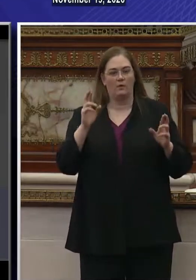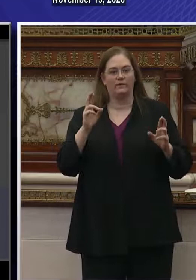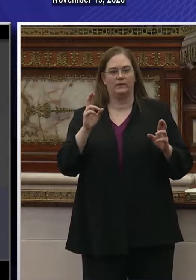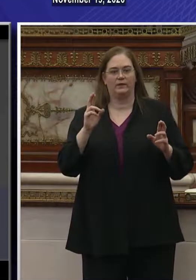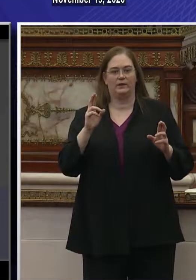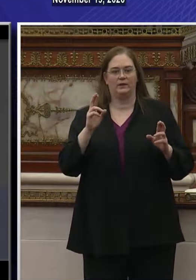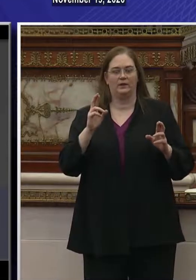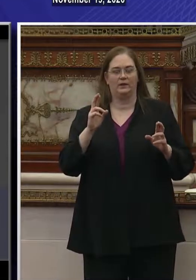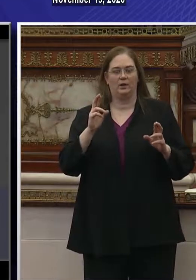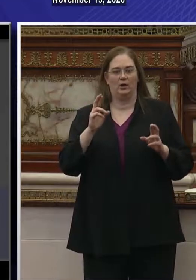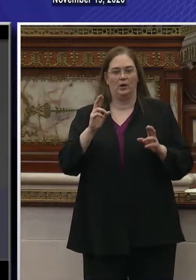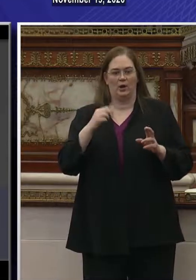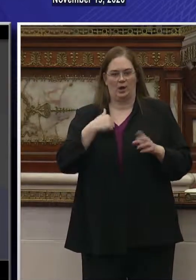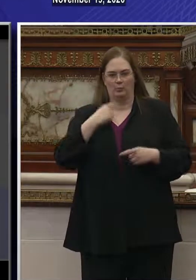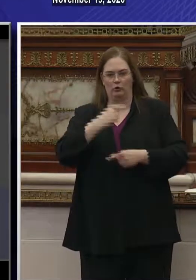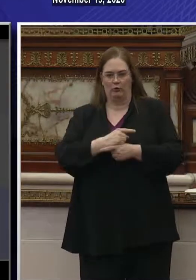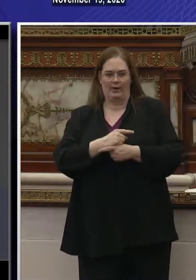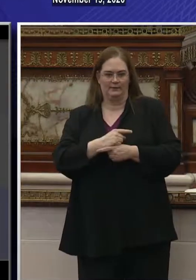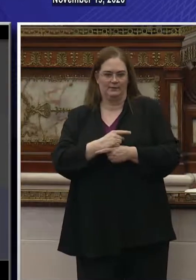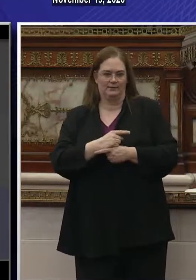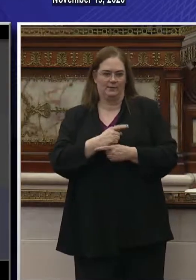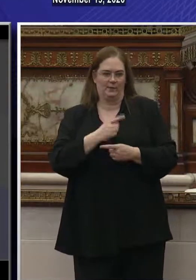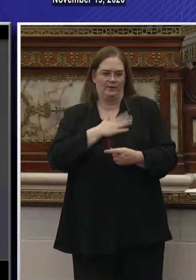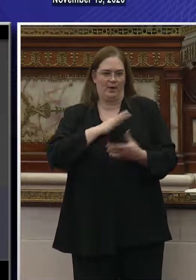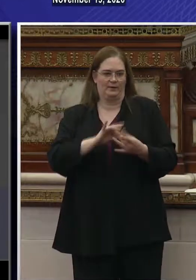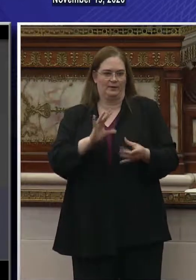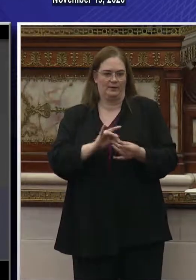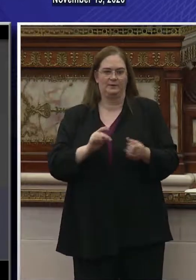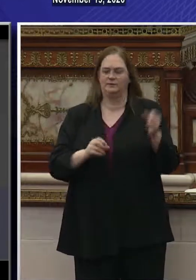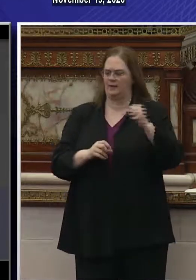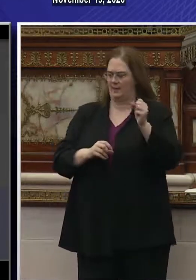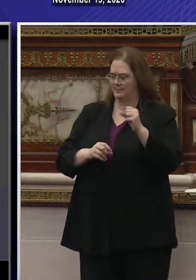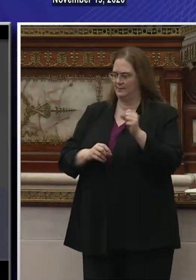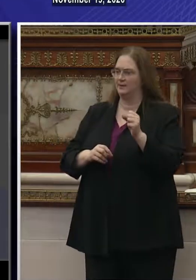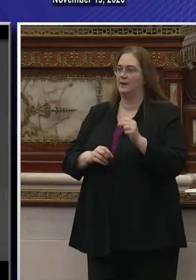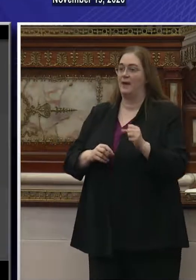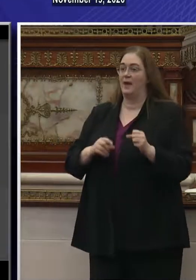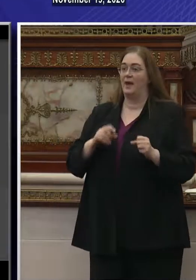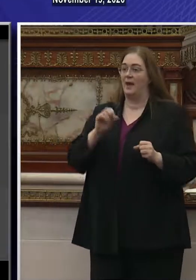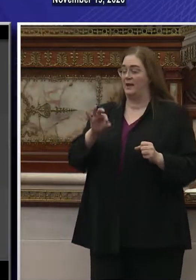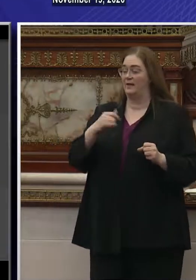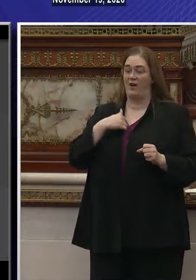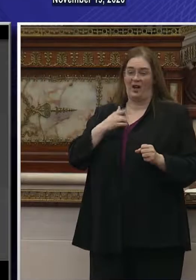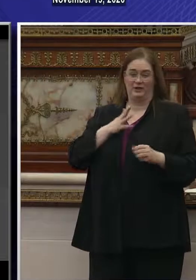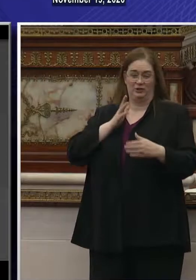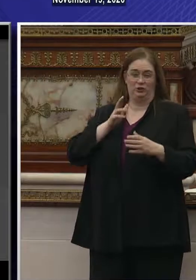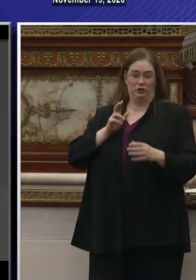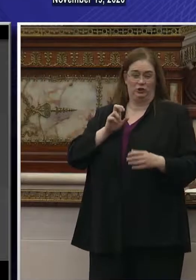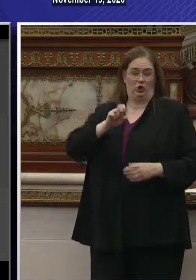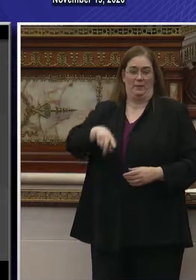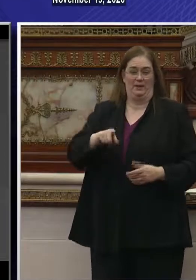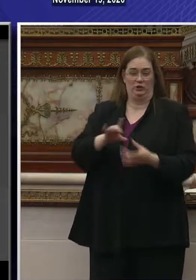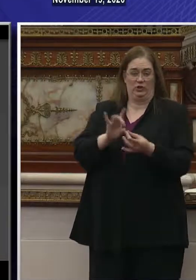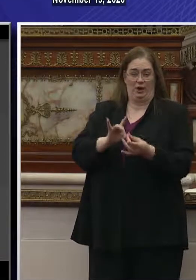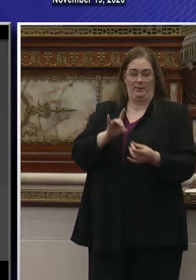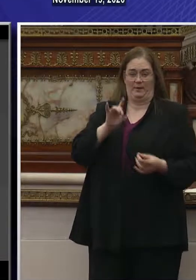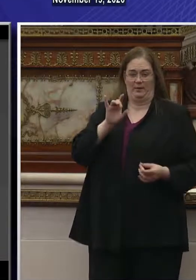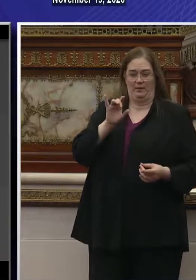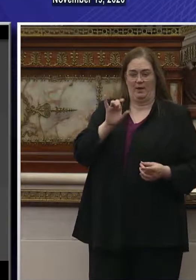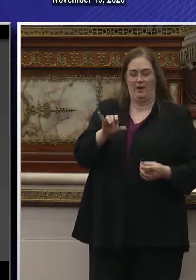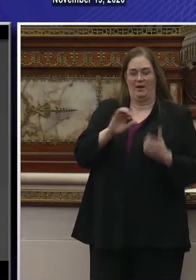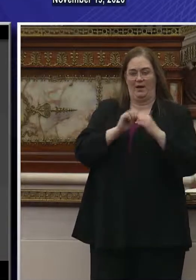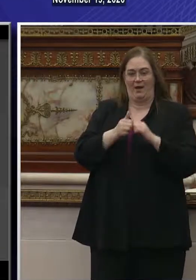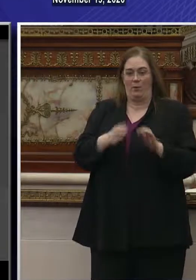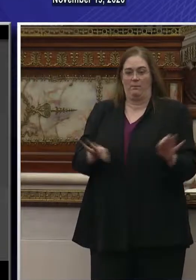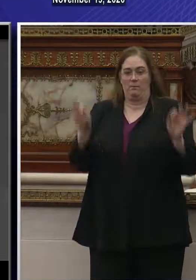I'm correct in making that statement. Yes. And if I can jump in and just comment something about